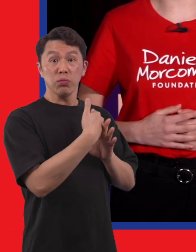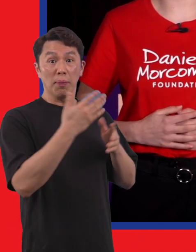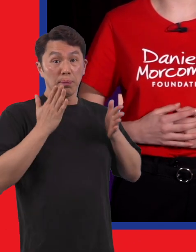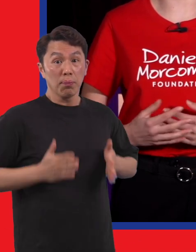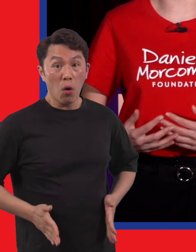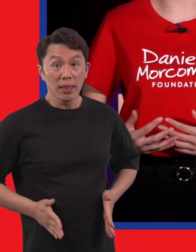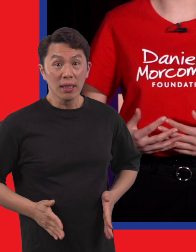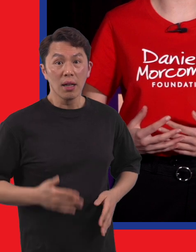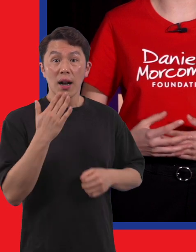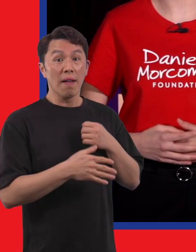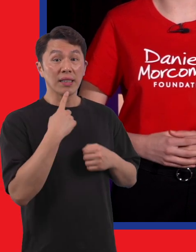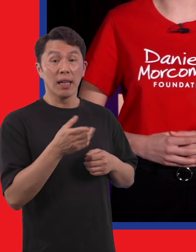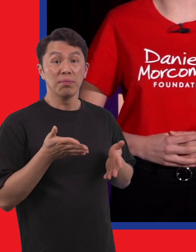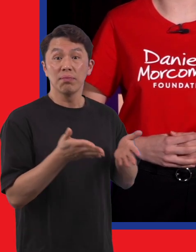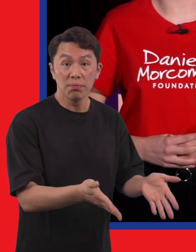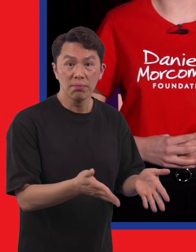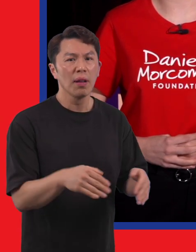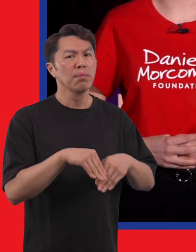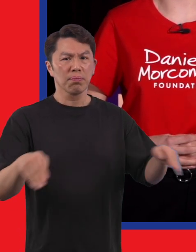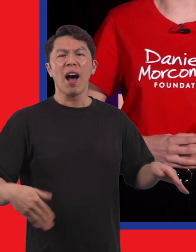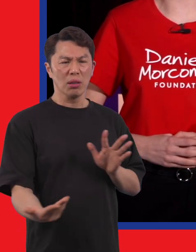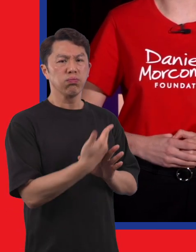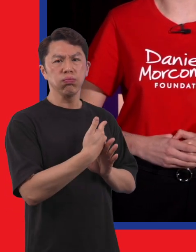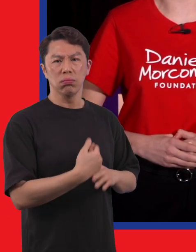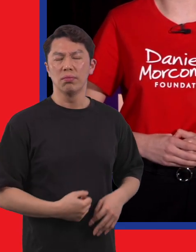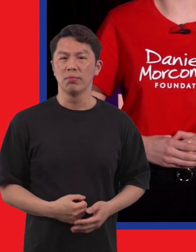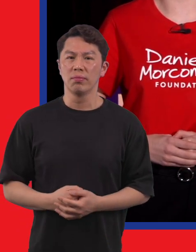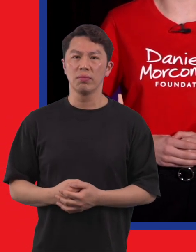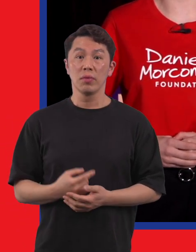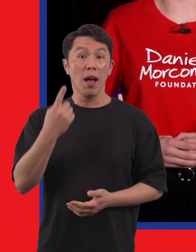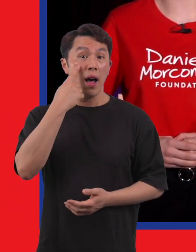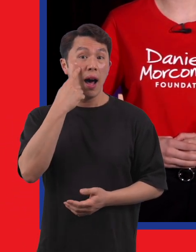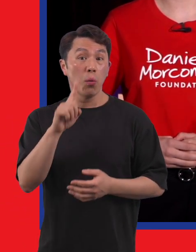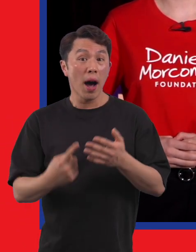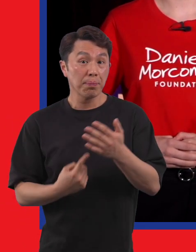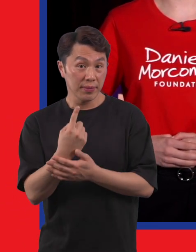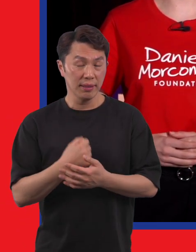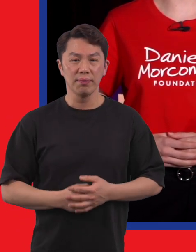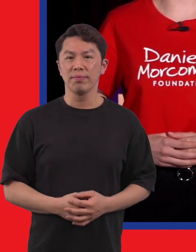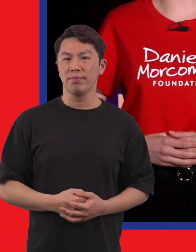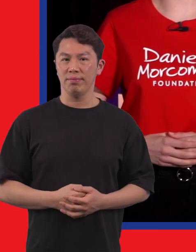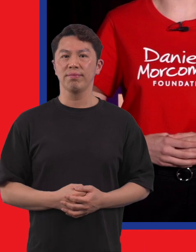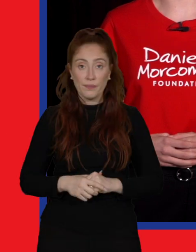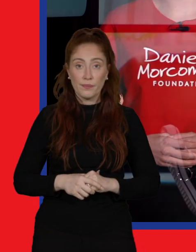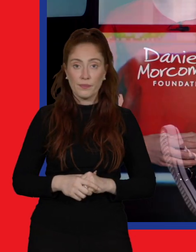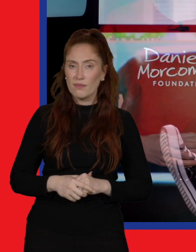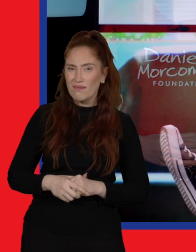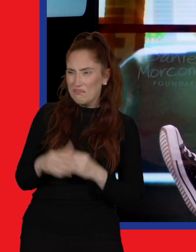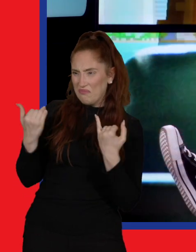your personal or body boundaries without your consent, they are definitely crossing your boundaries. Let's see what happens